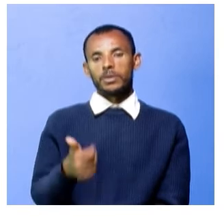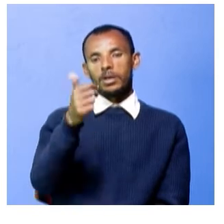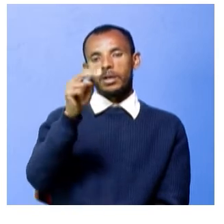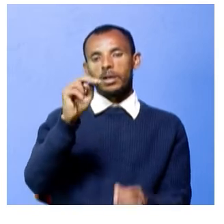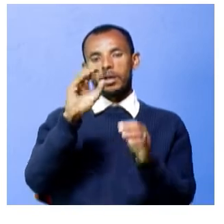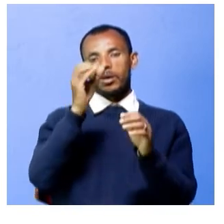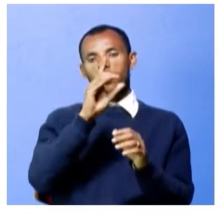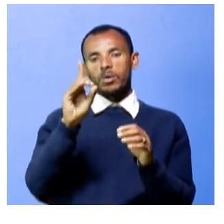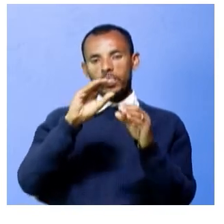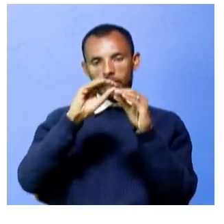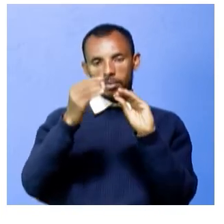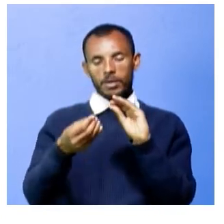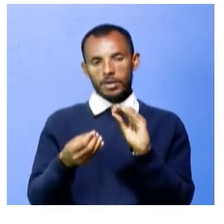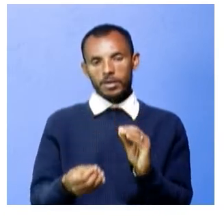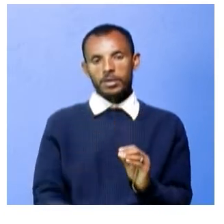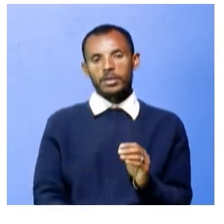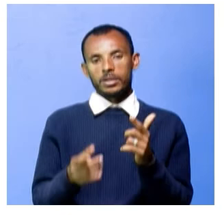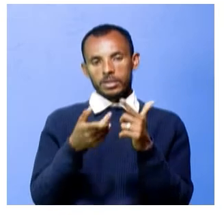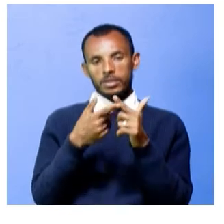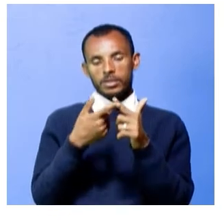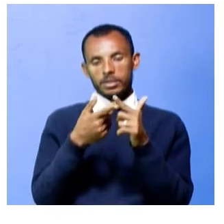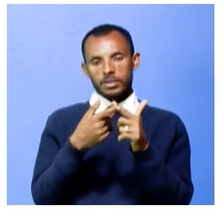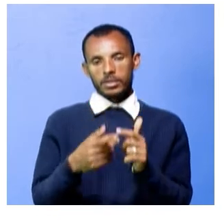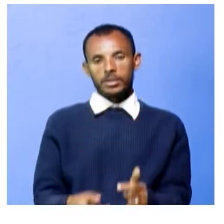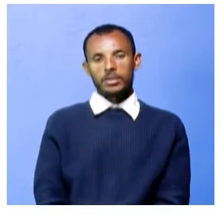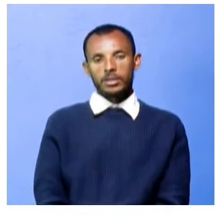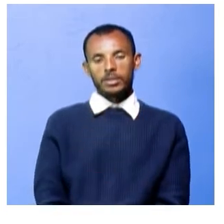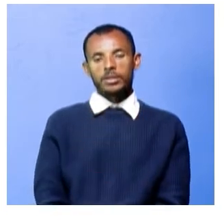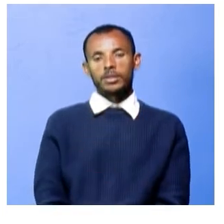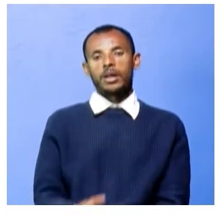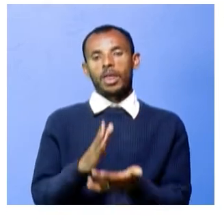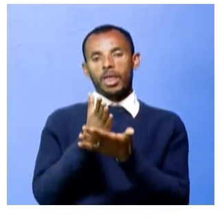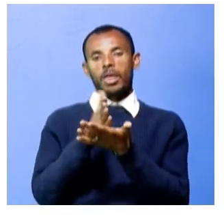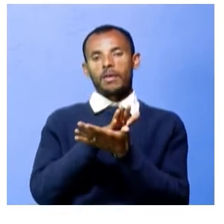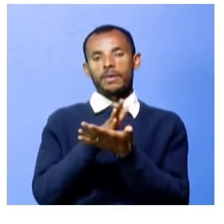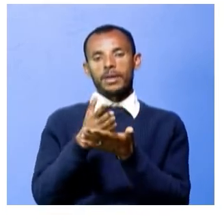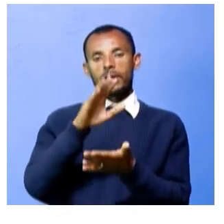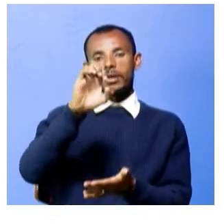numbers. The second one, an even number.